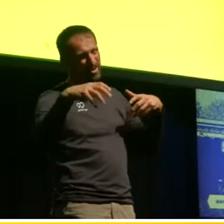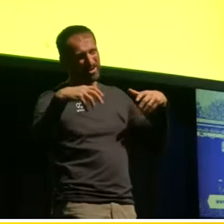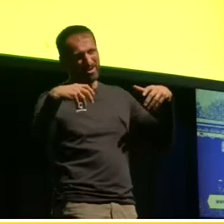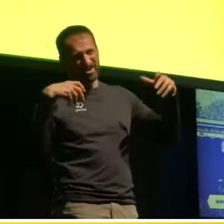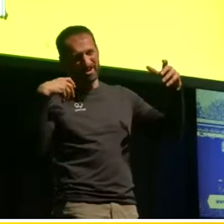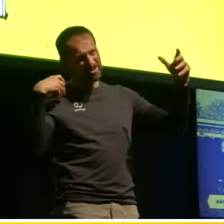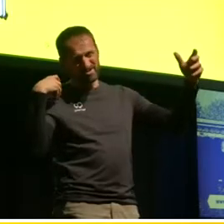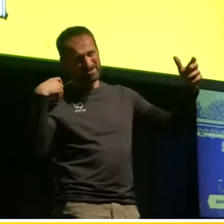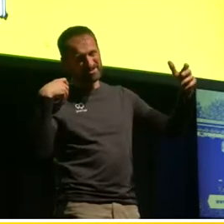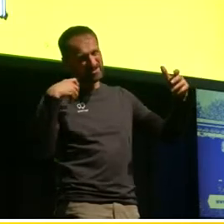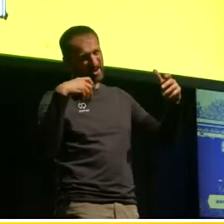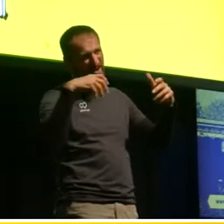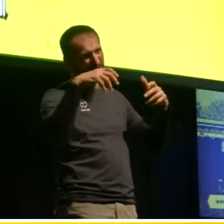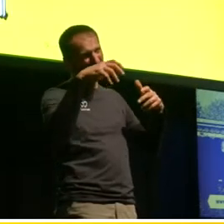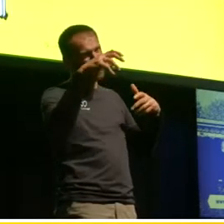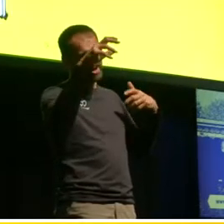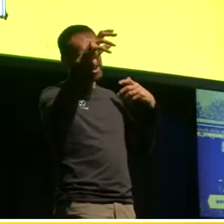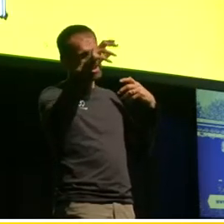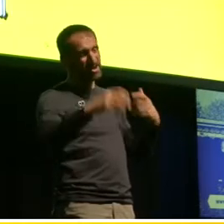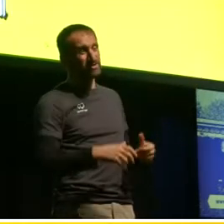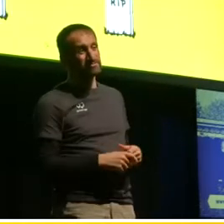dong, dong,